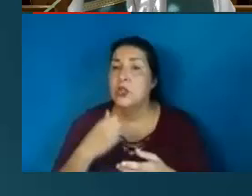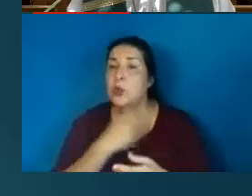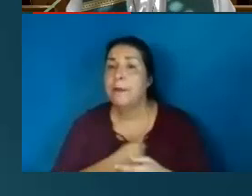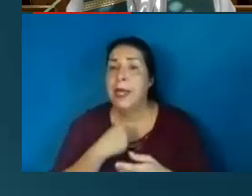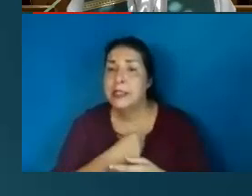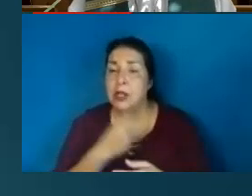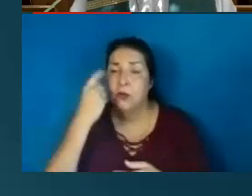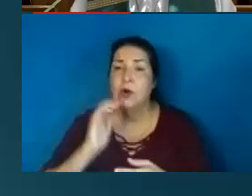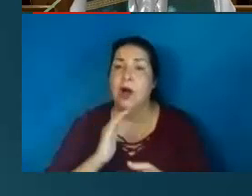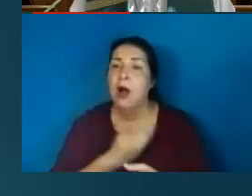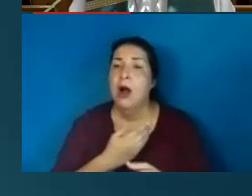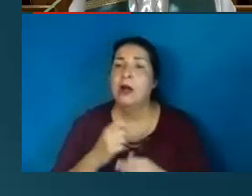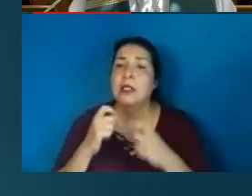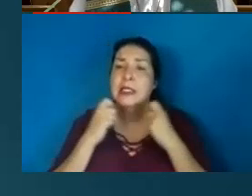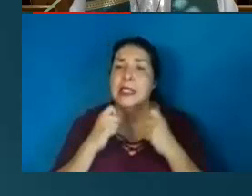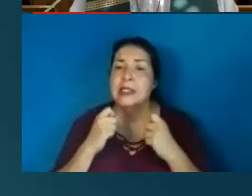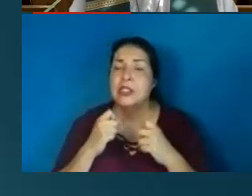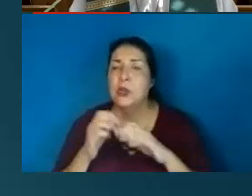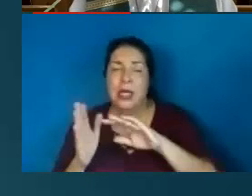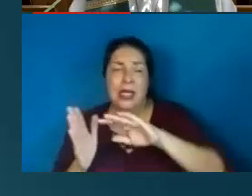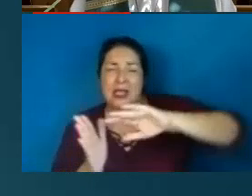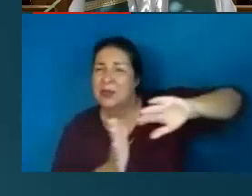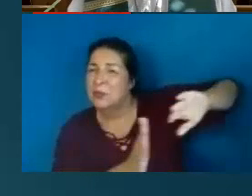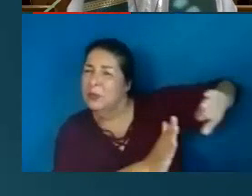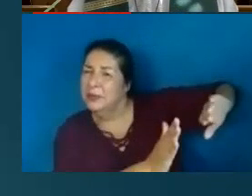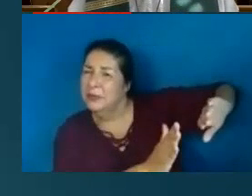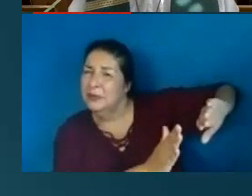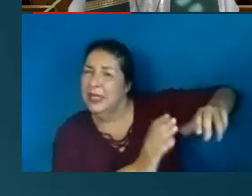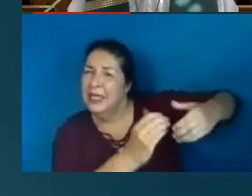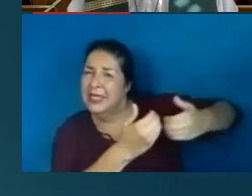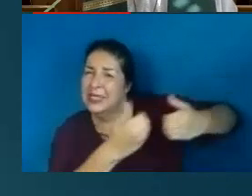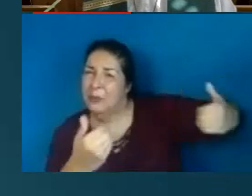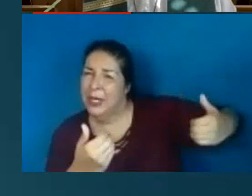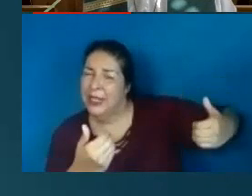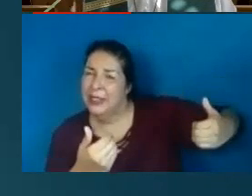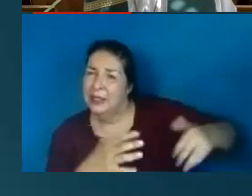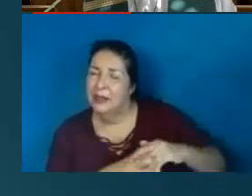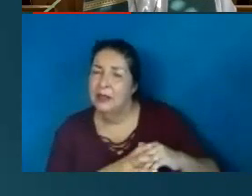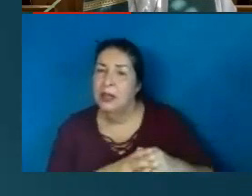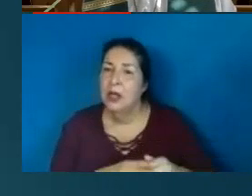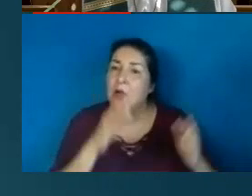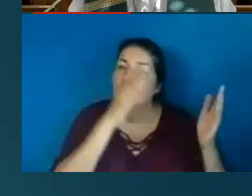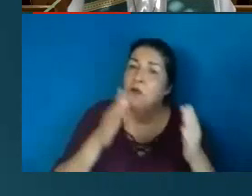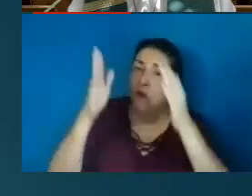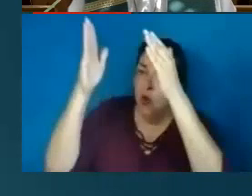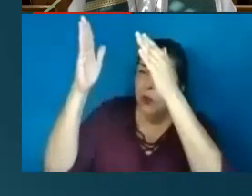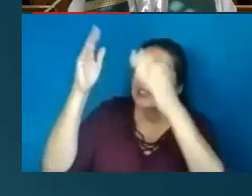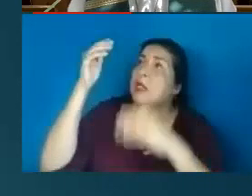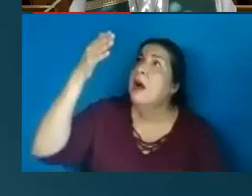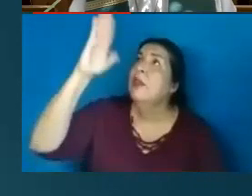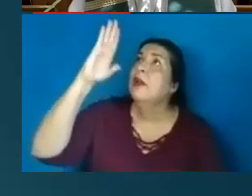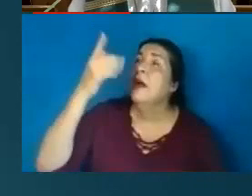our backs on them. Turn toward the God who gives us the